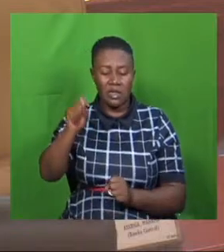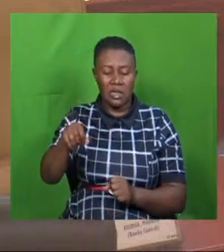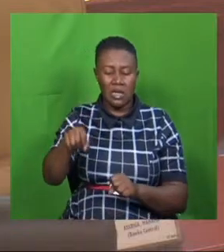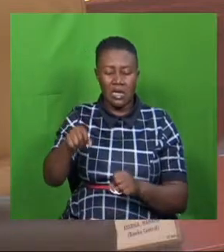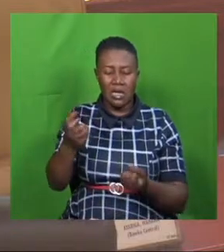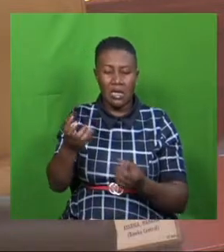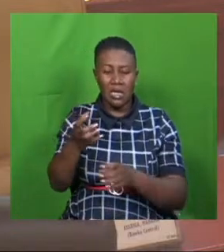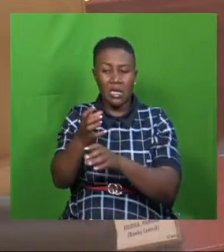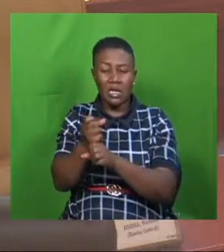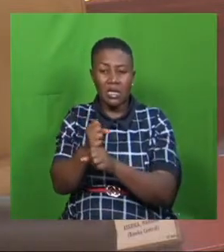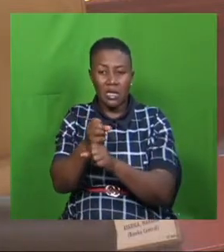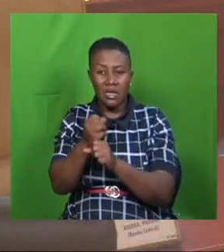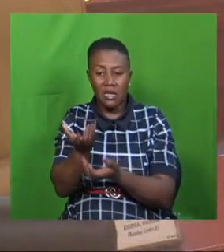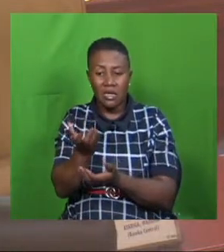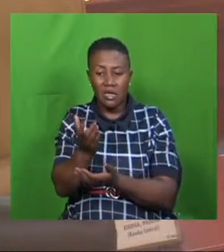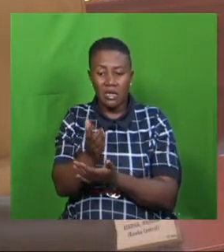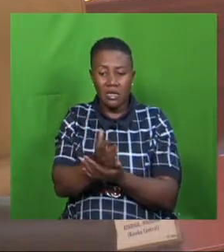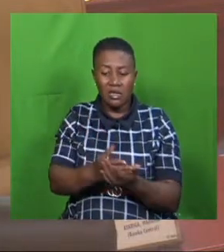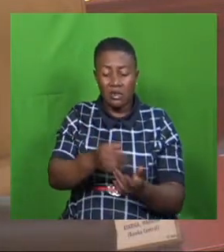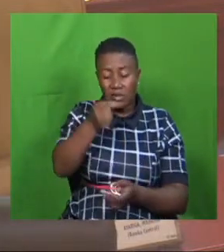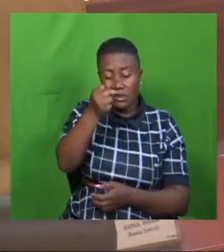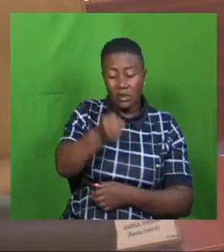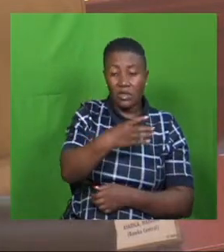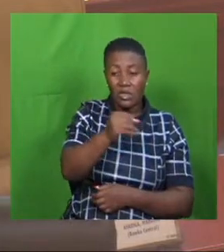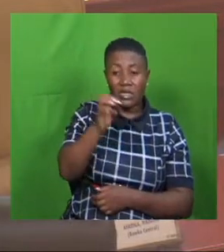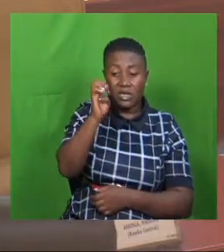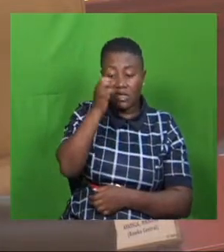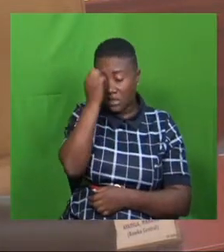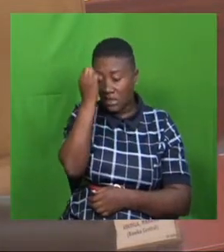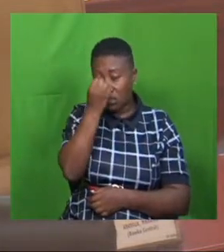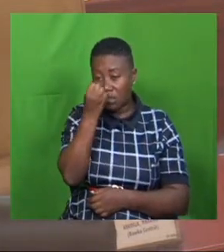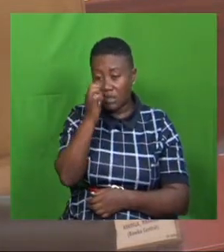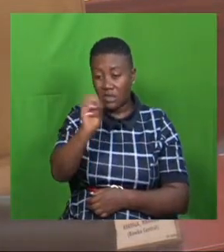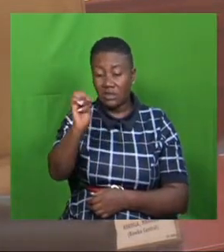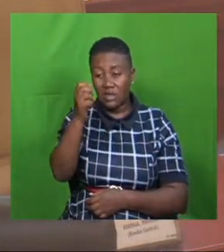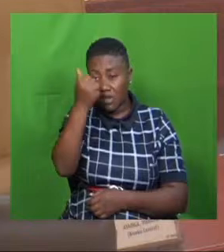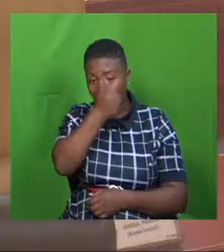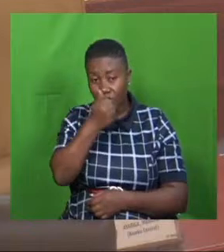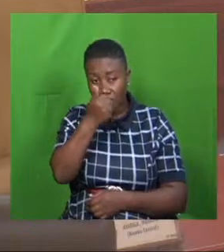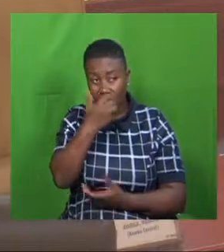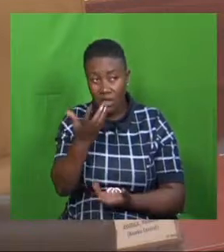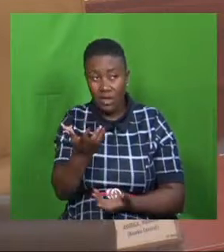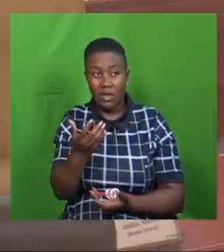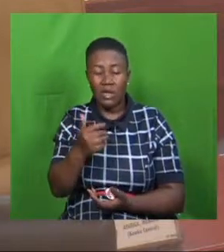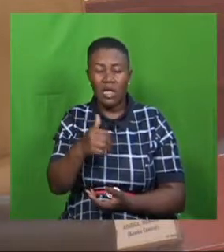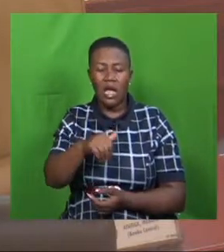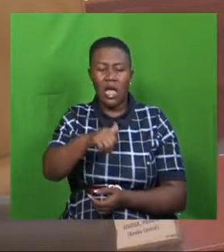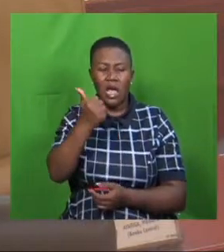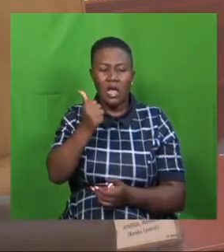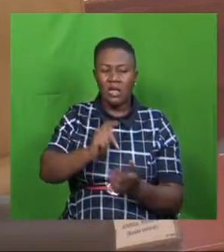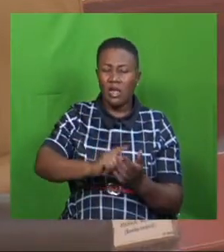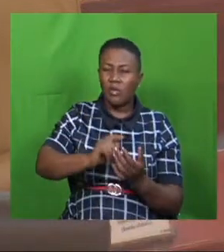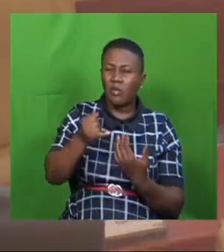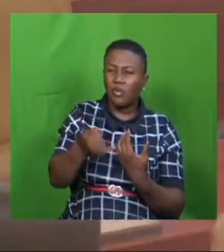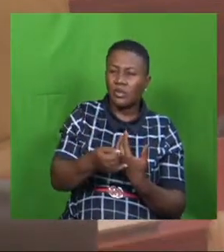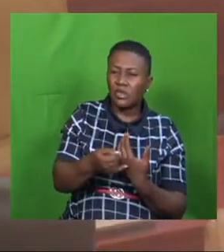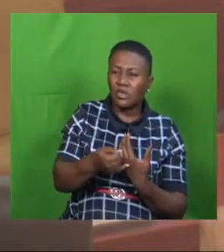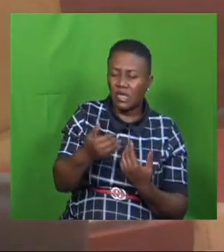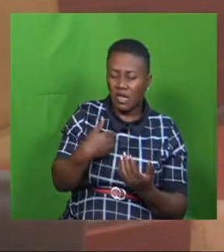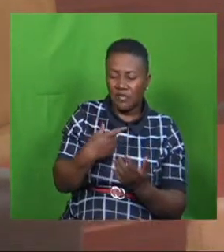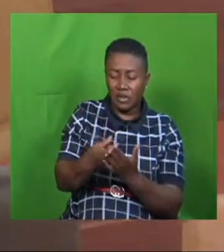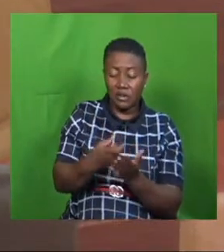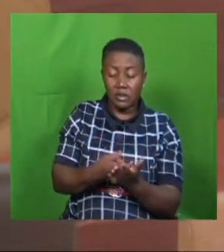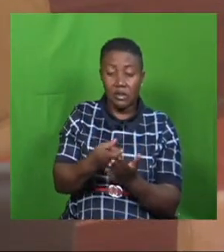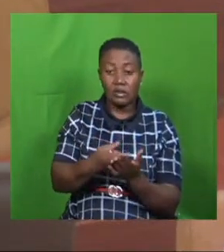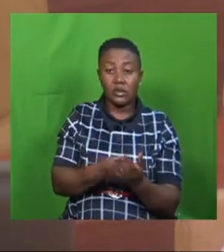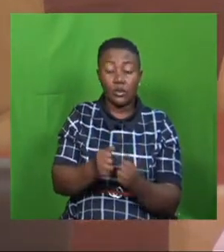and Development Bank of Southern and Eastern Africa for other projects. We were told that currently there are other projects that they are discussing with them, but we don't